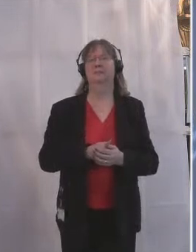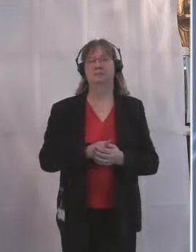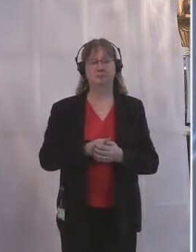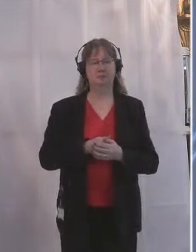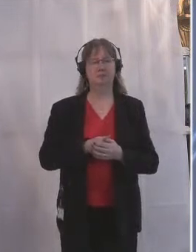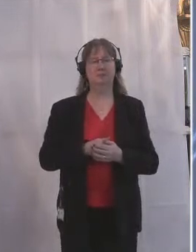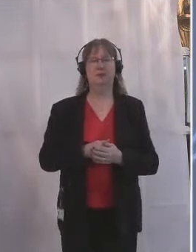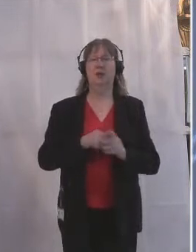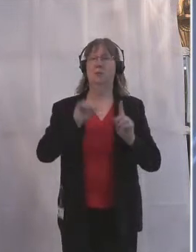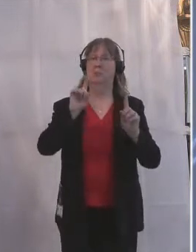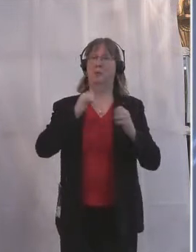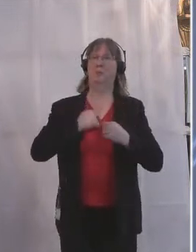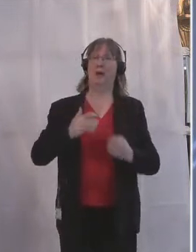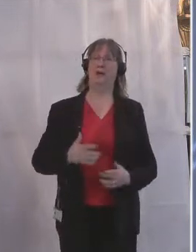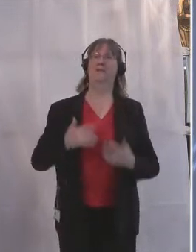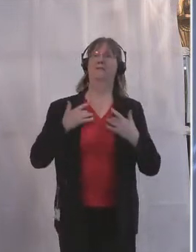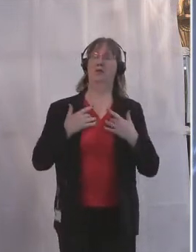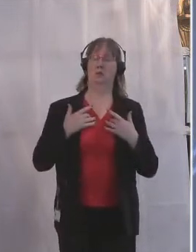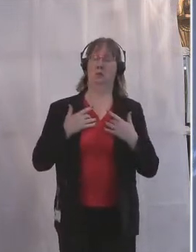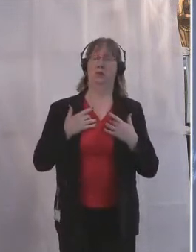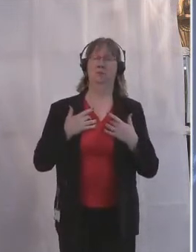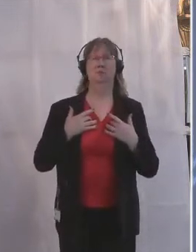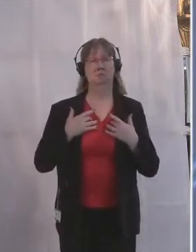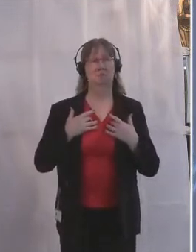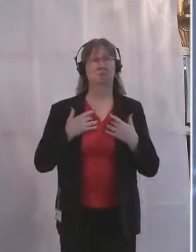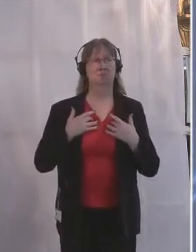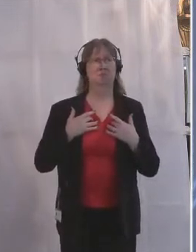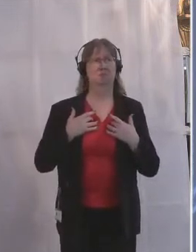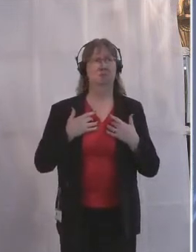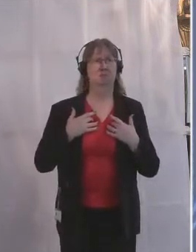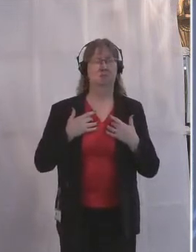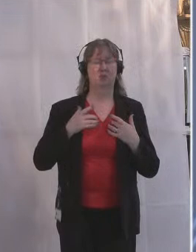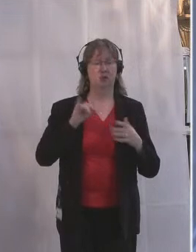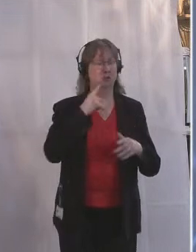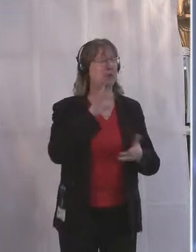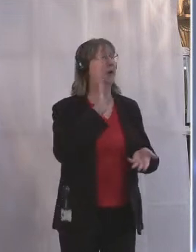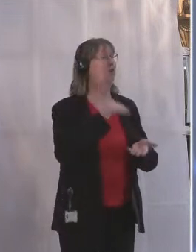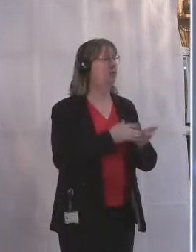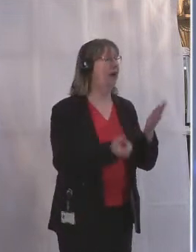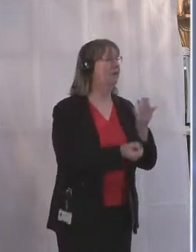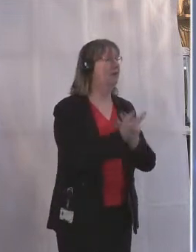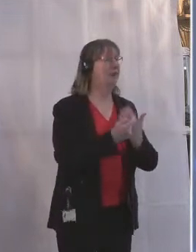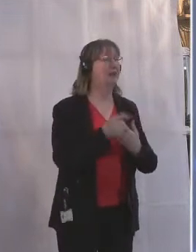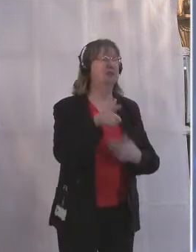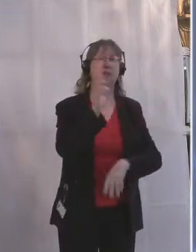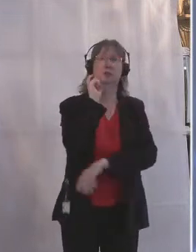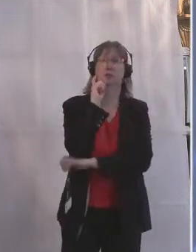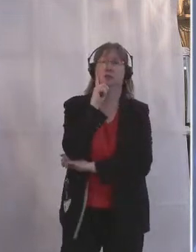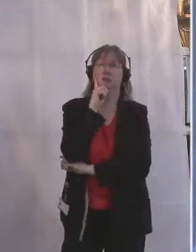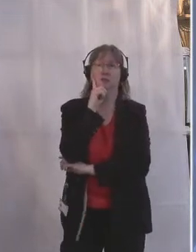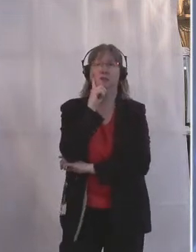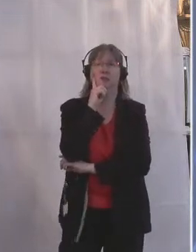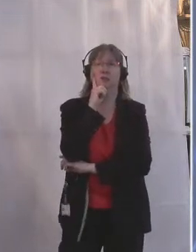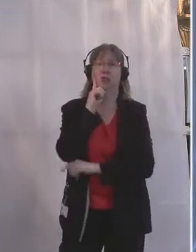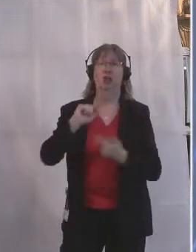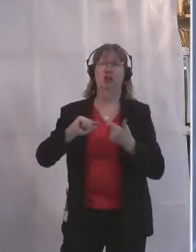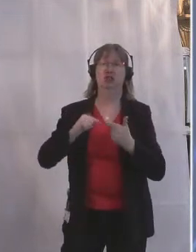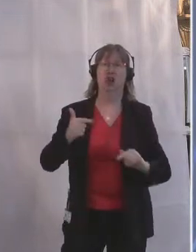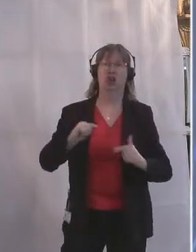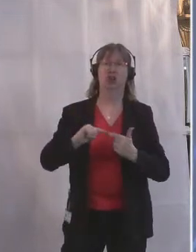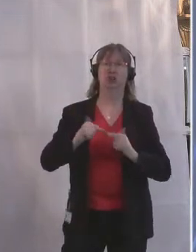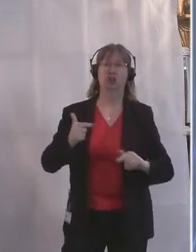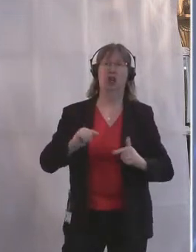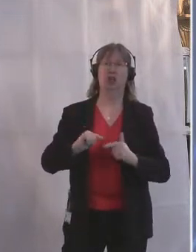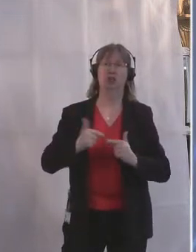I think my take-home message today is, often you turn up to events and you hear all this kind of corporate garble and speech